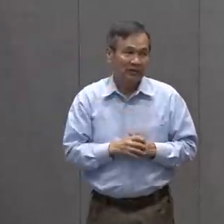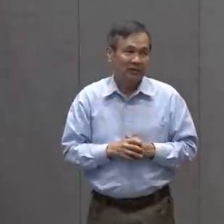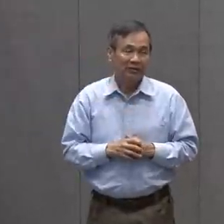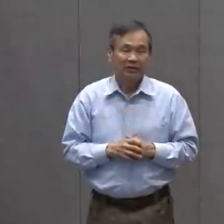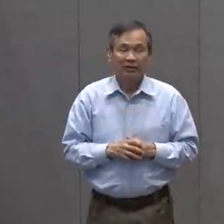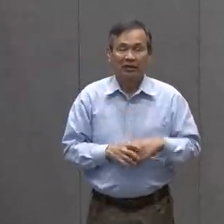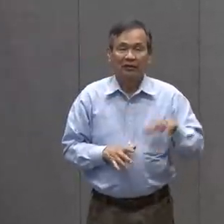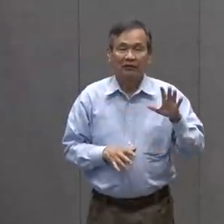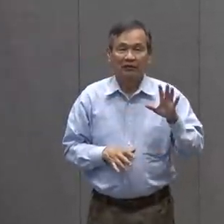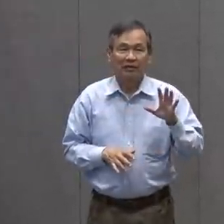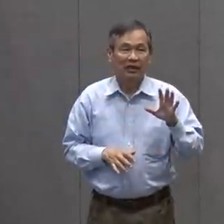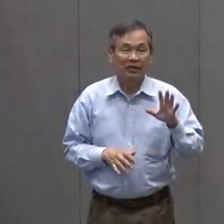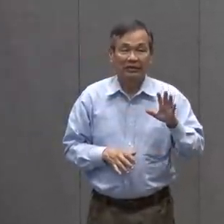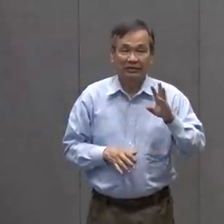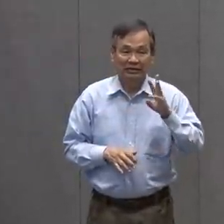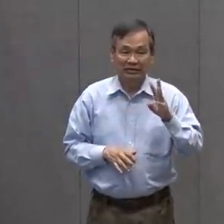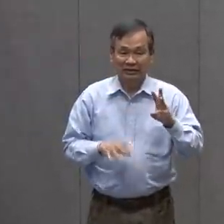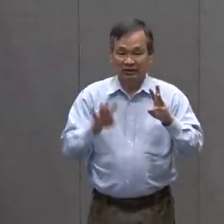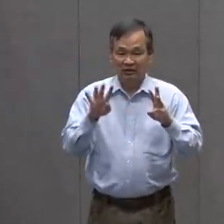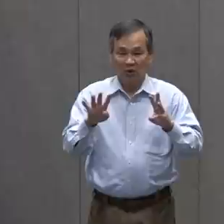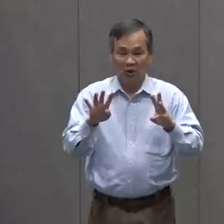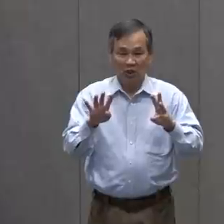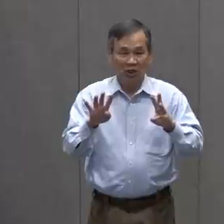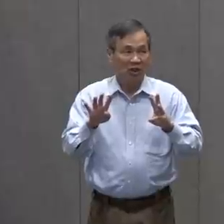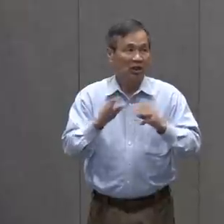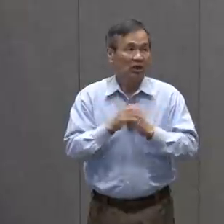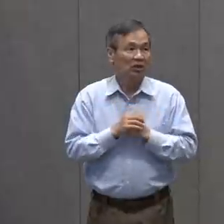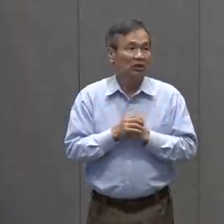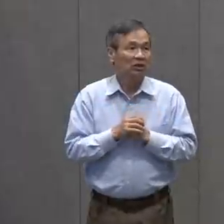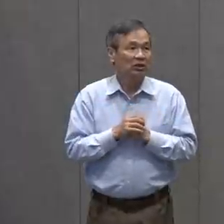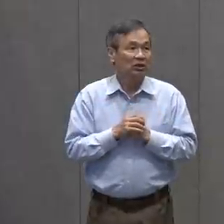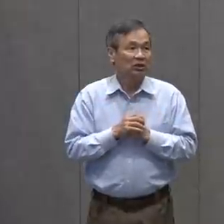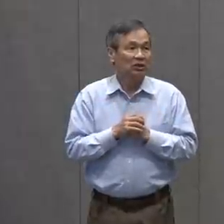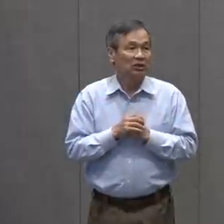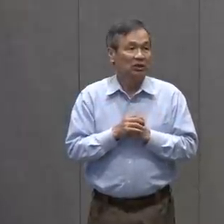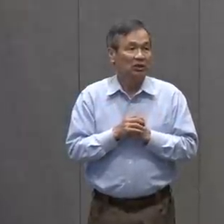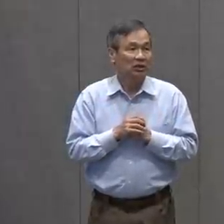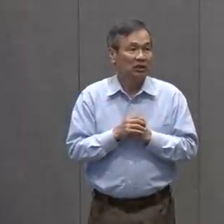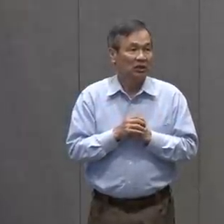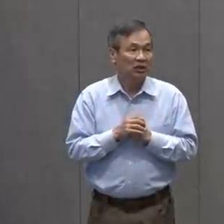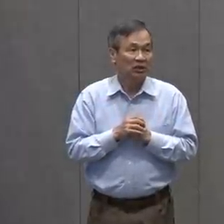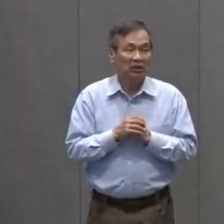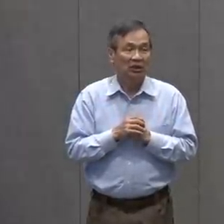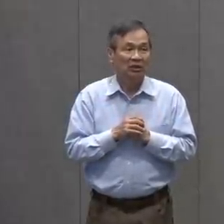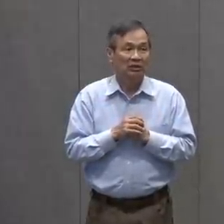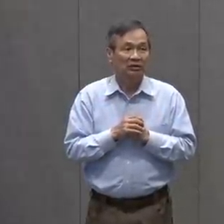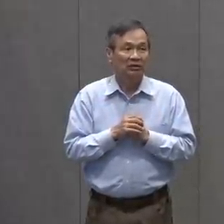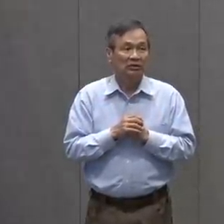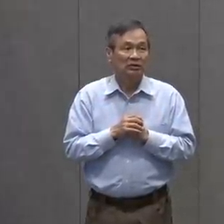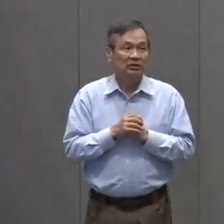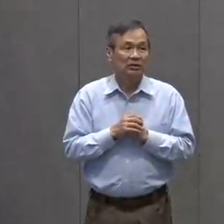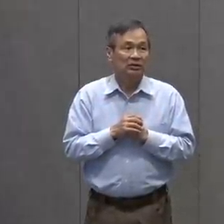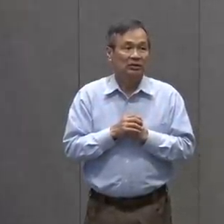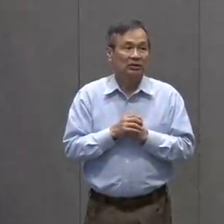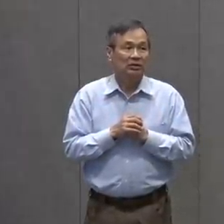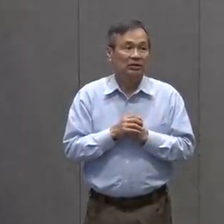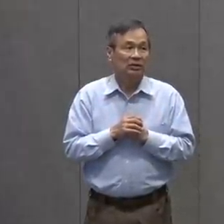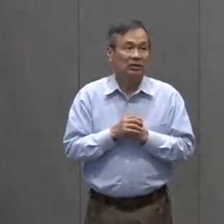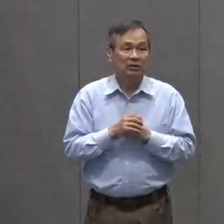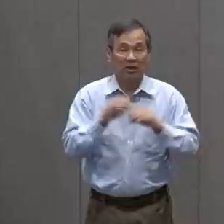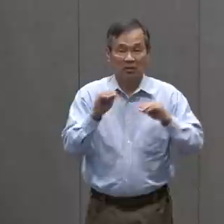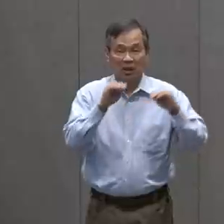6 and a 4. Mine is 10. So, I get to put mine right there.